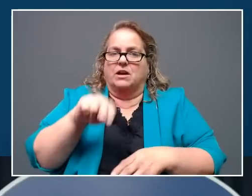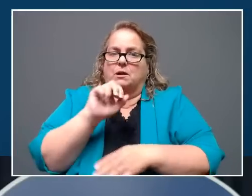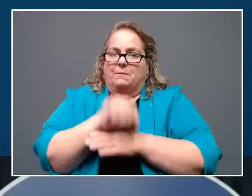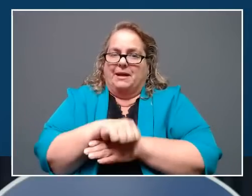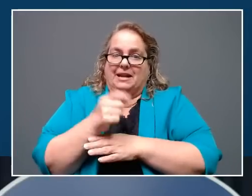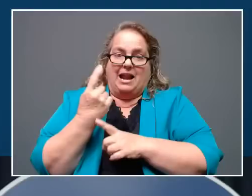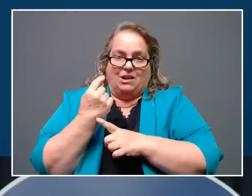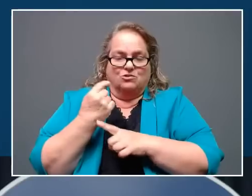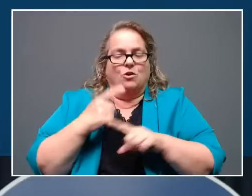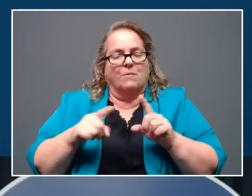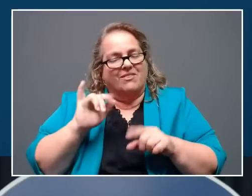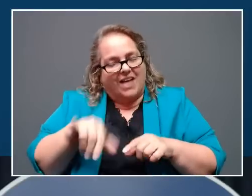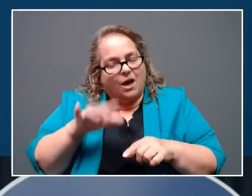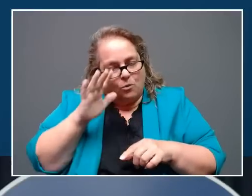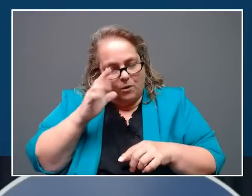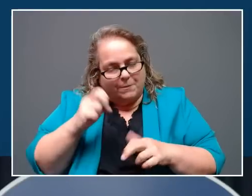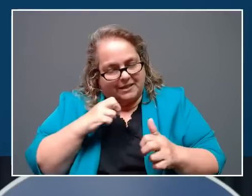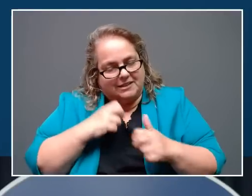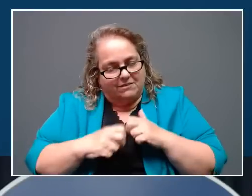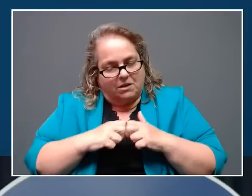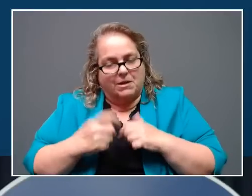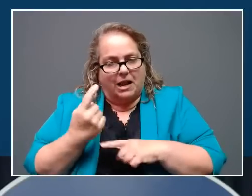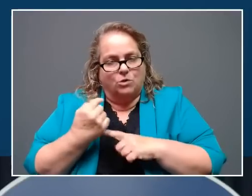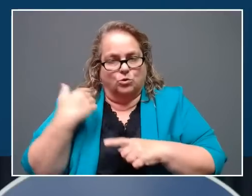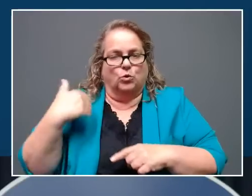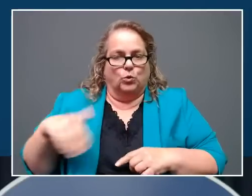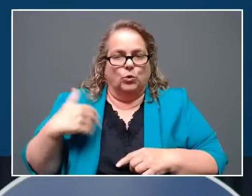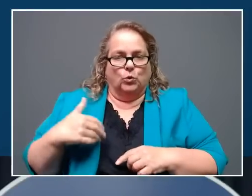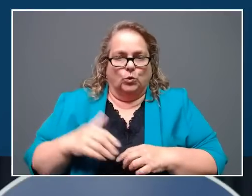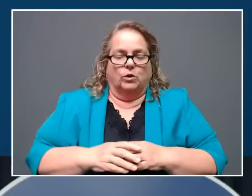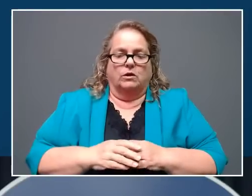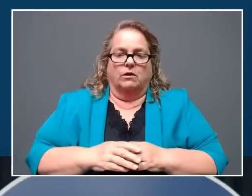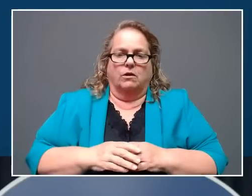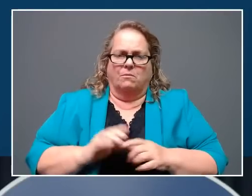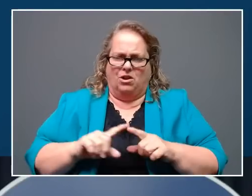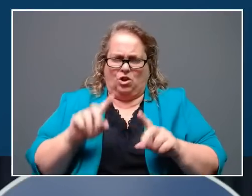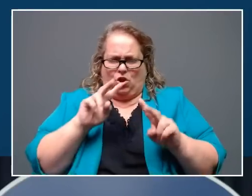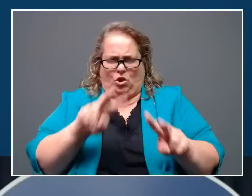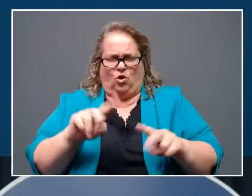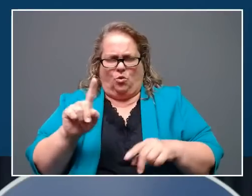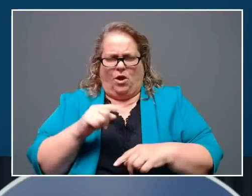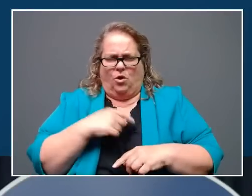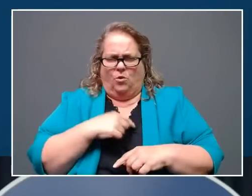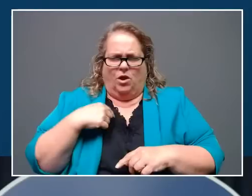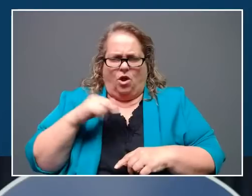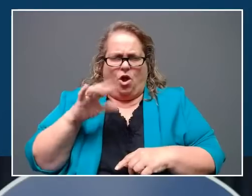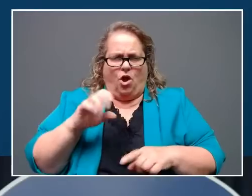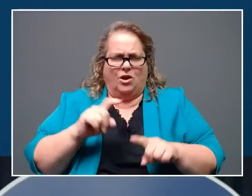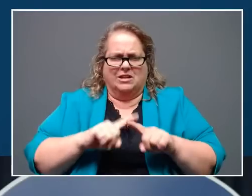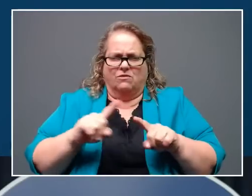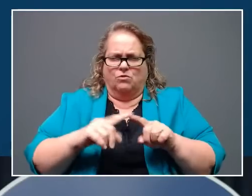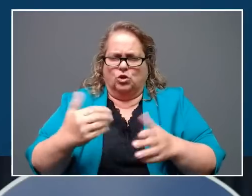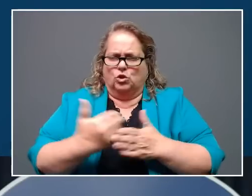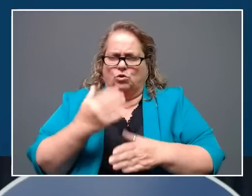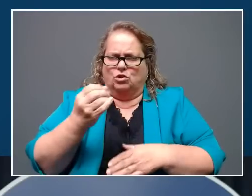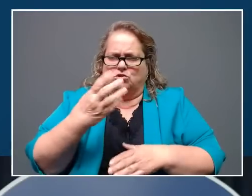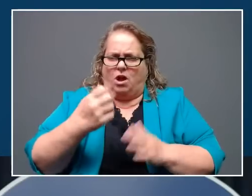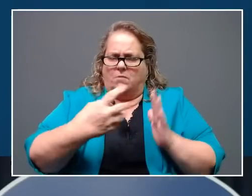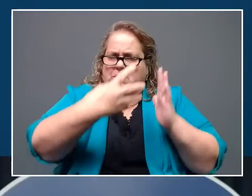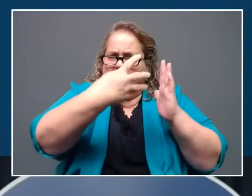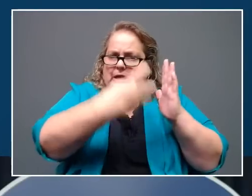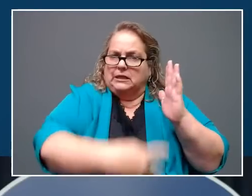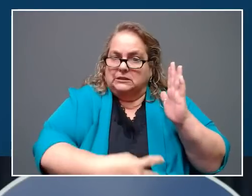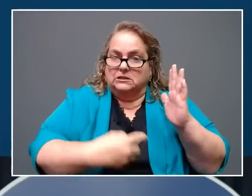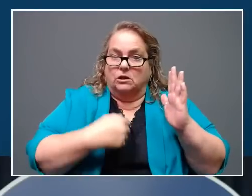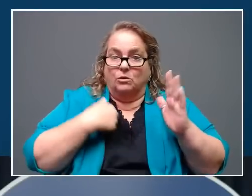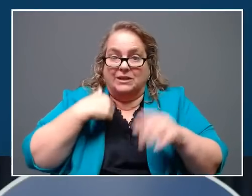pretty difficult to attain. But just look at where we are. All of these new jobs. We've set the lowest unemployment